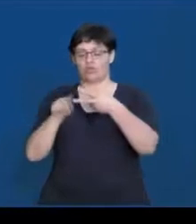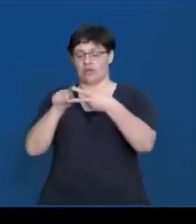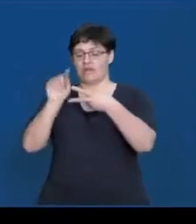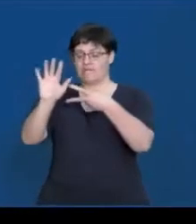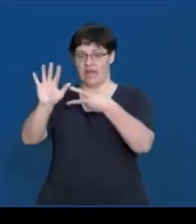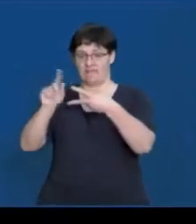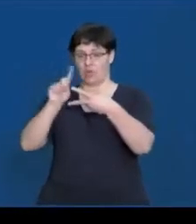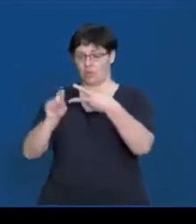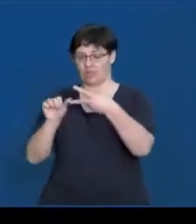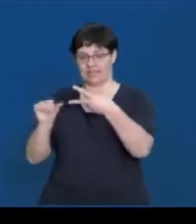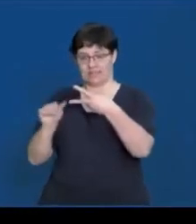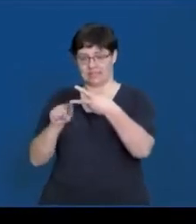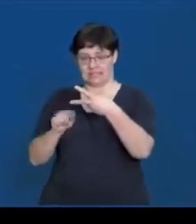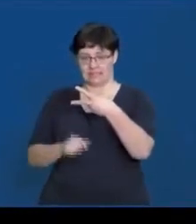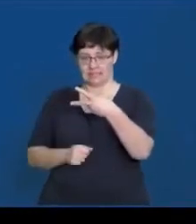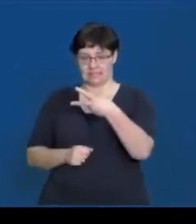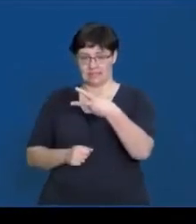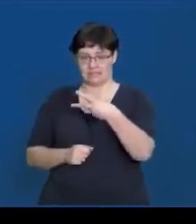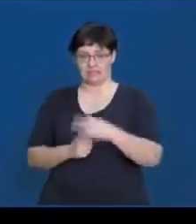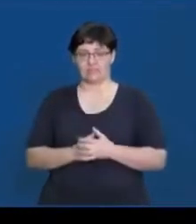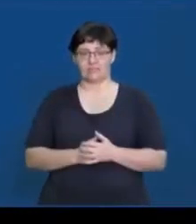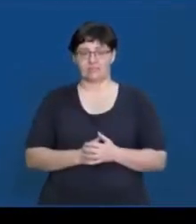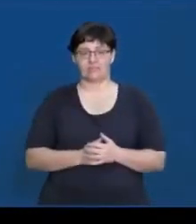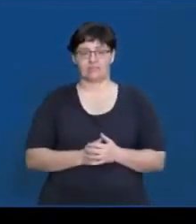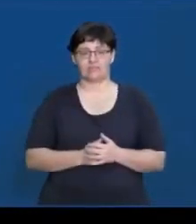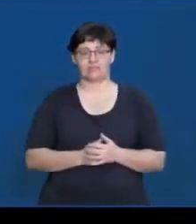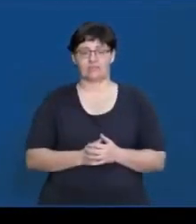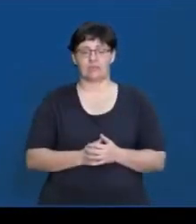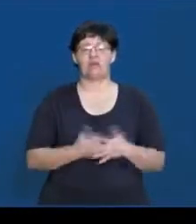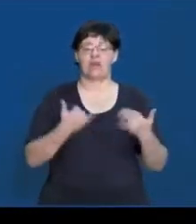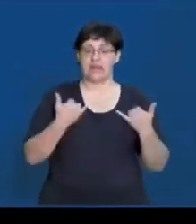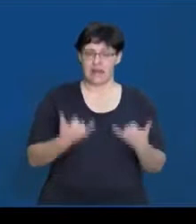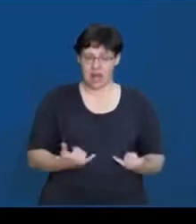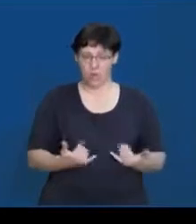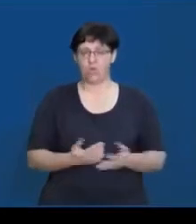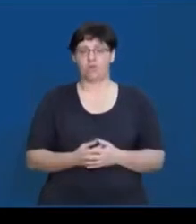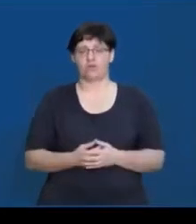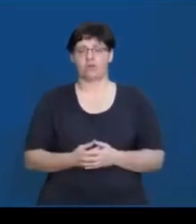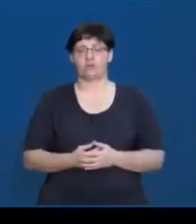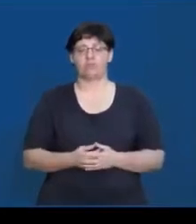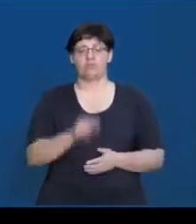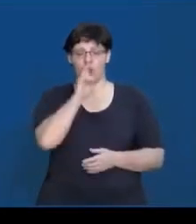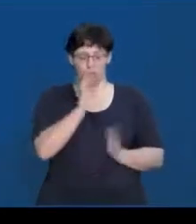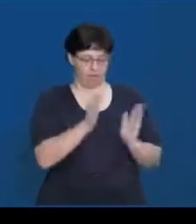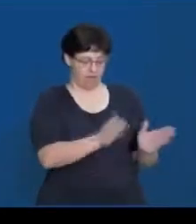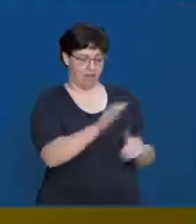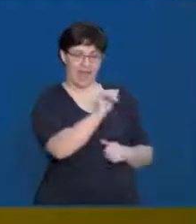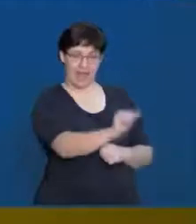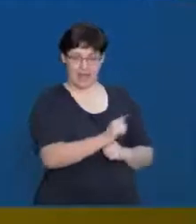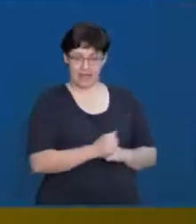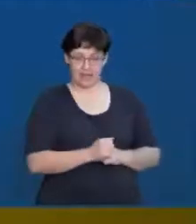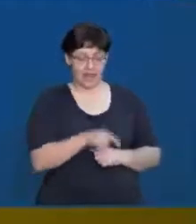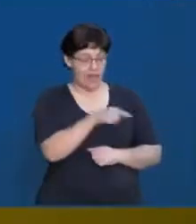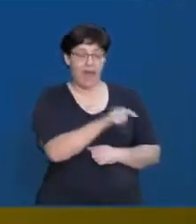question 5 and also question 6. Right, let's now go look at section A.